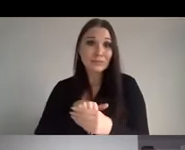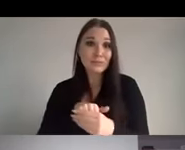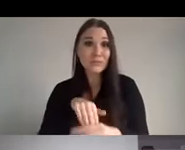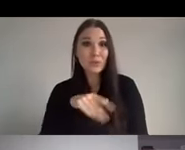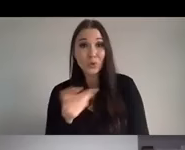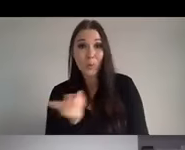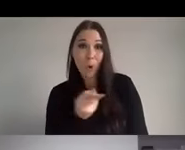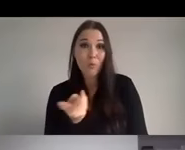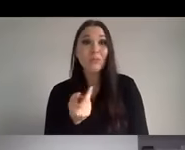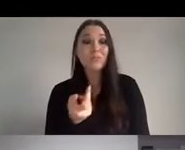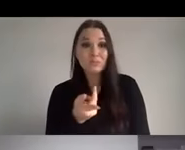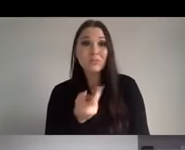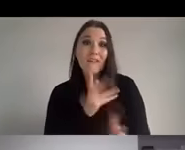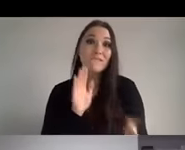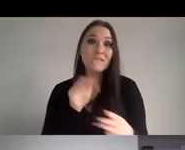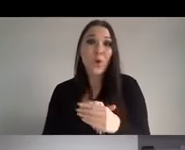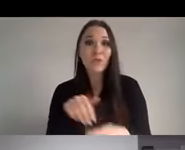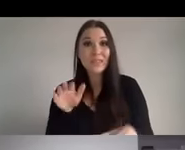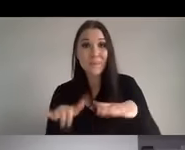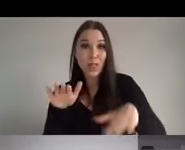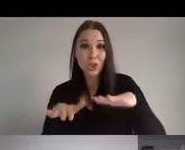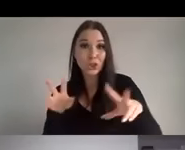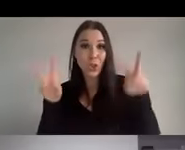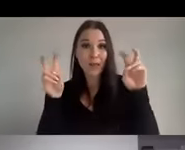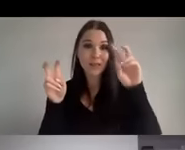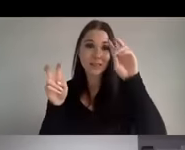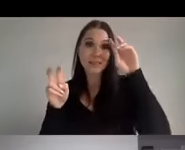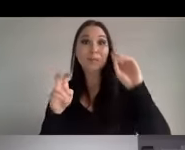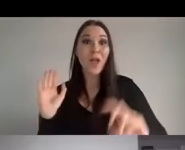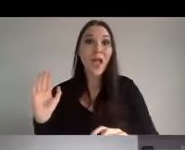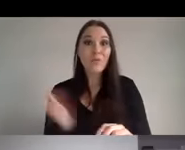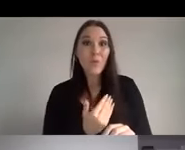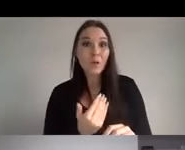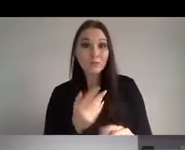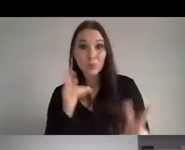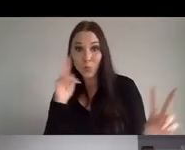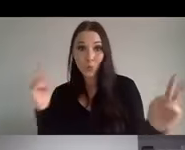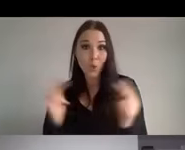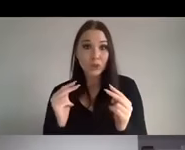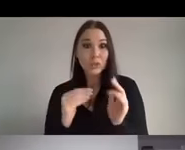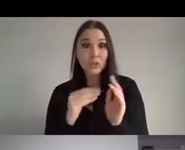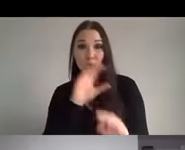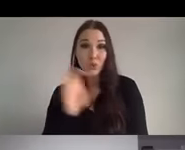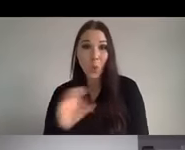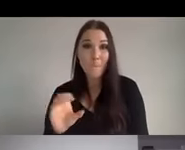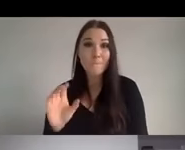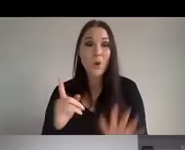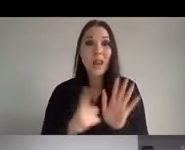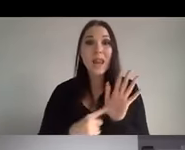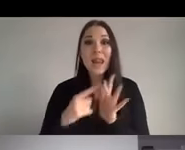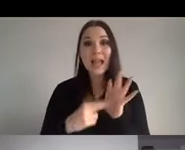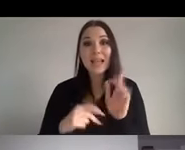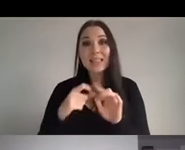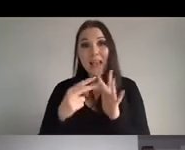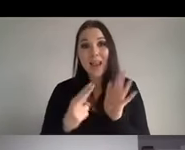quite involved in similar topics, but also for everyone watching on Zoom or LinkedIn, feel free to